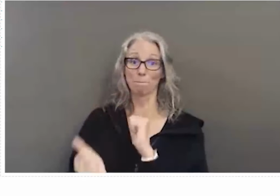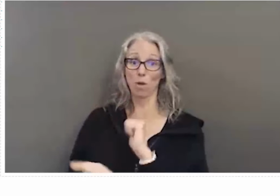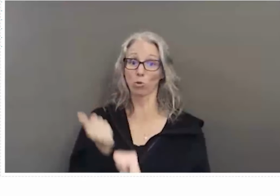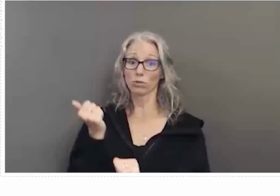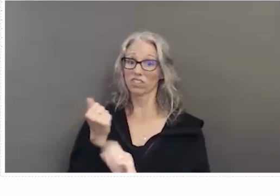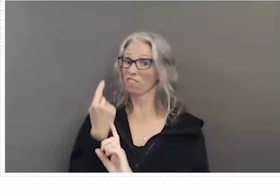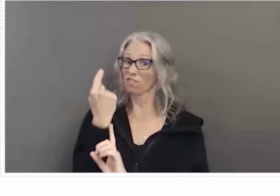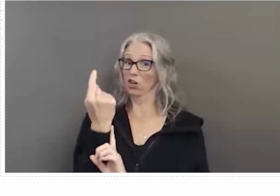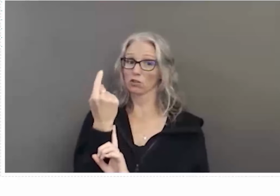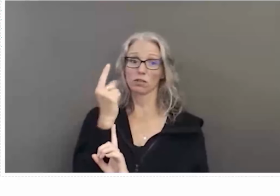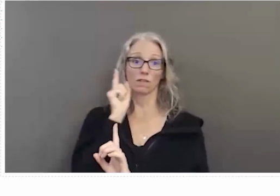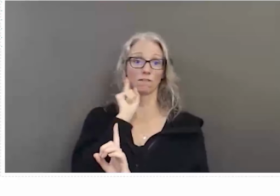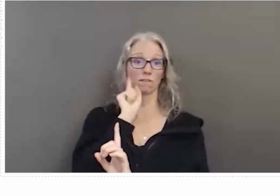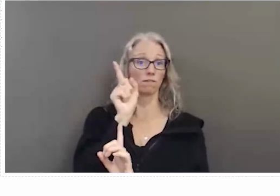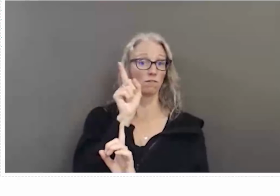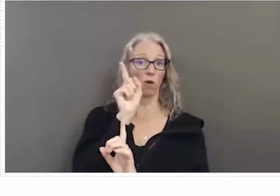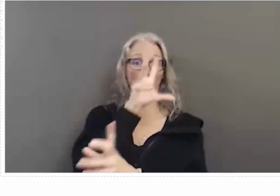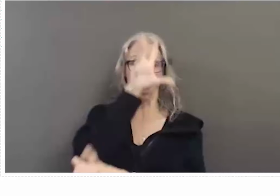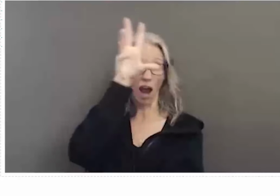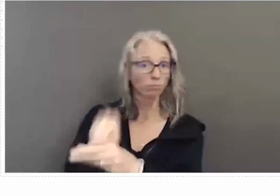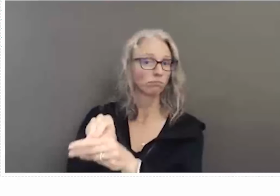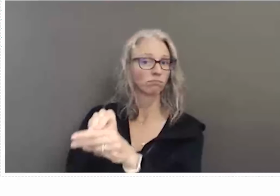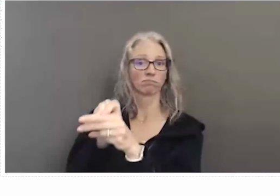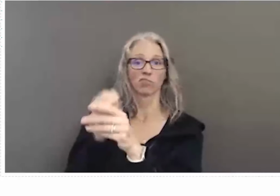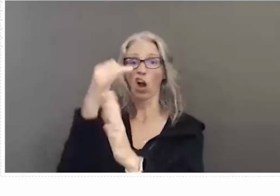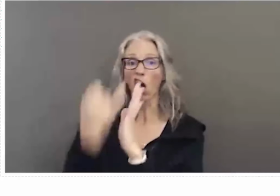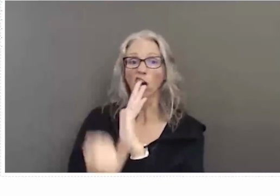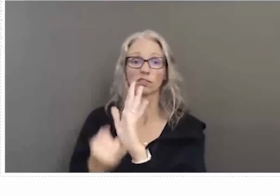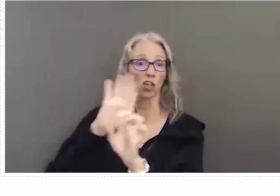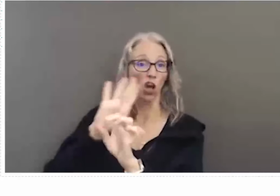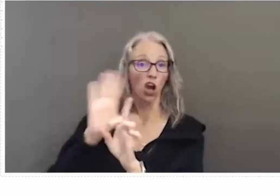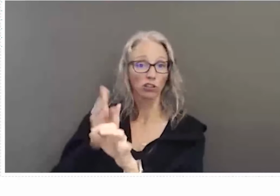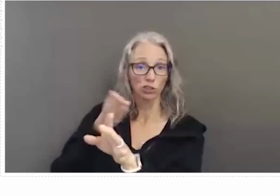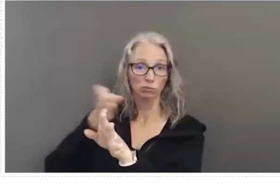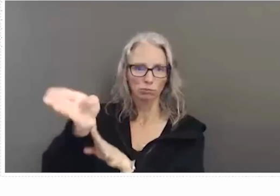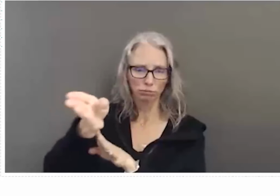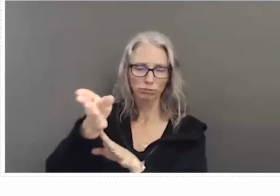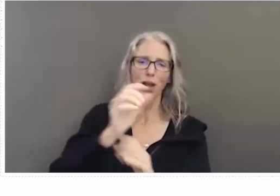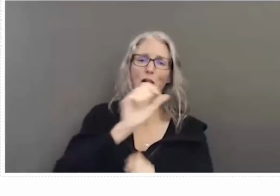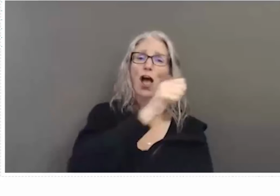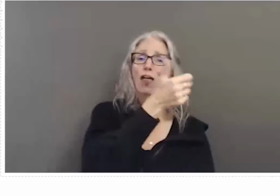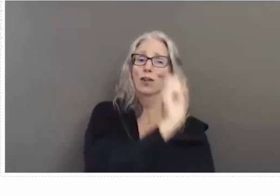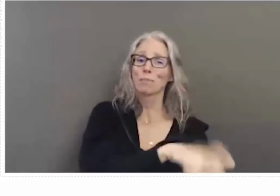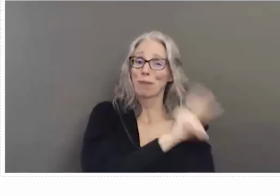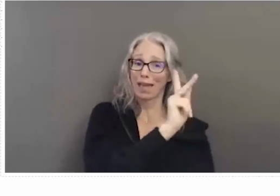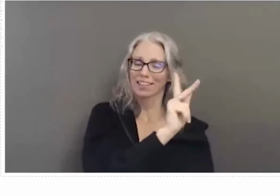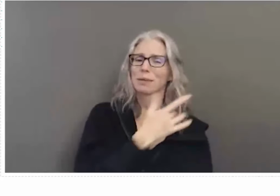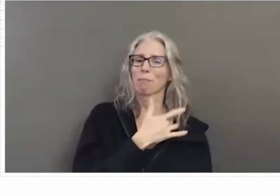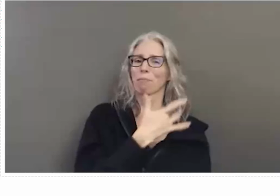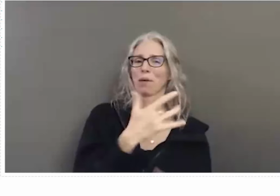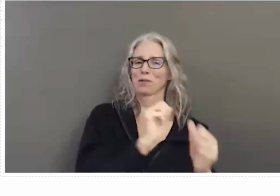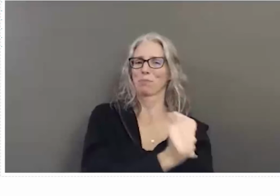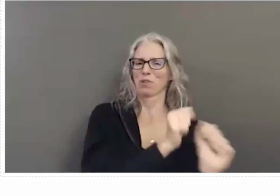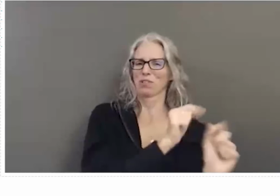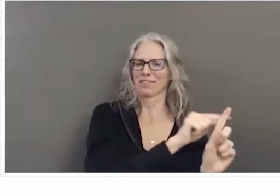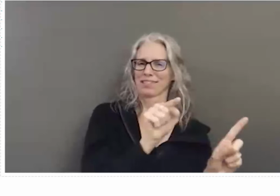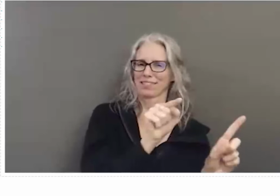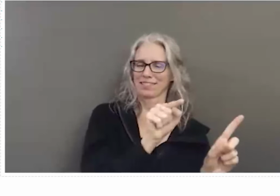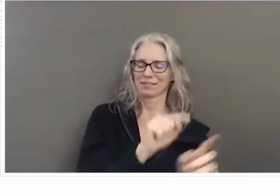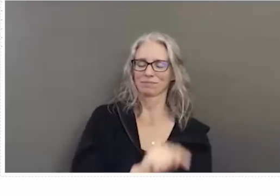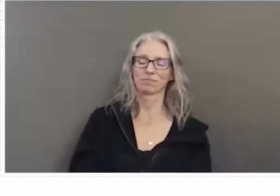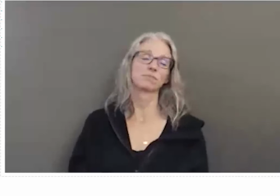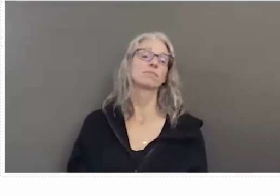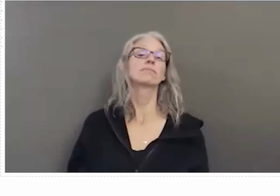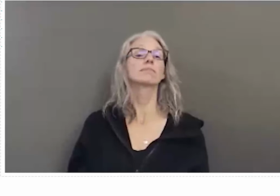actually. So, so for one, I've always been really interested to work with smaller artistic organizations